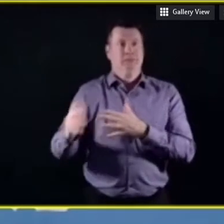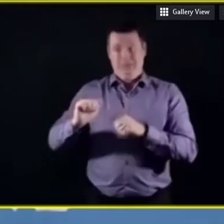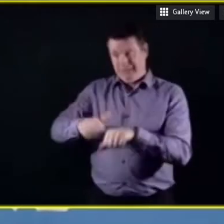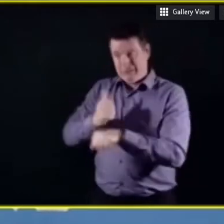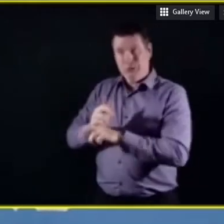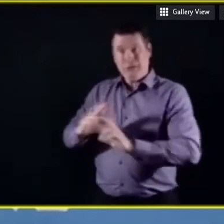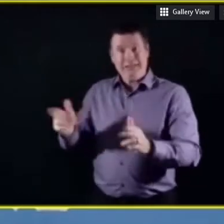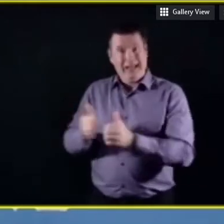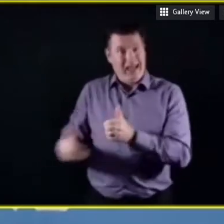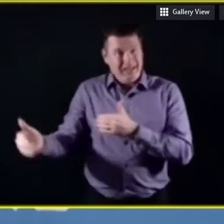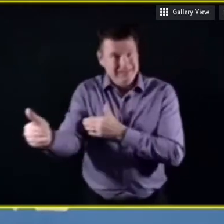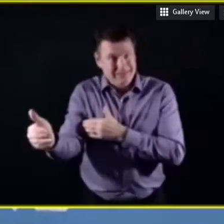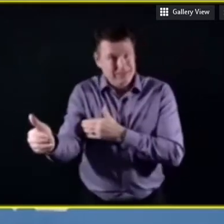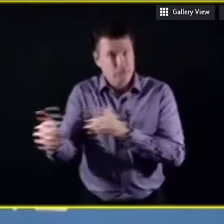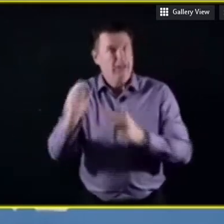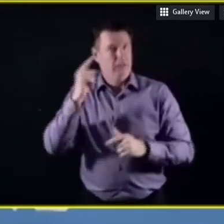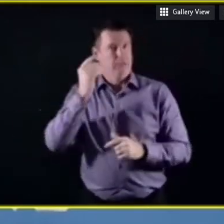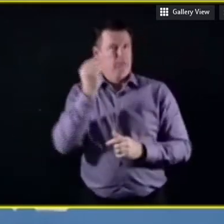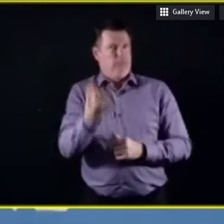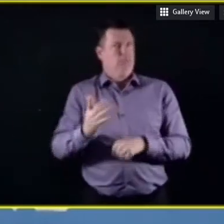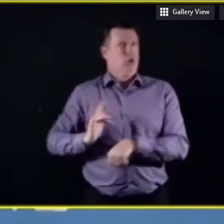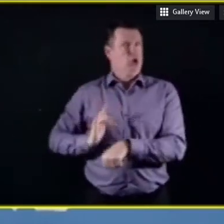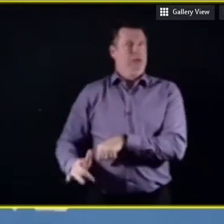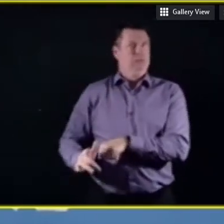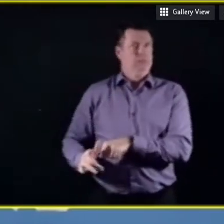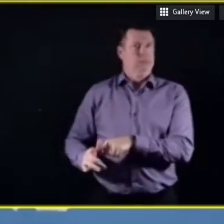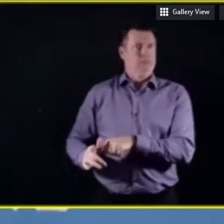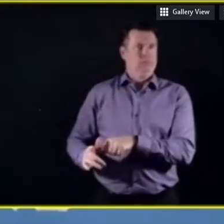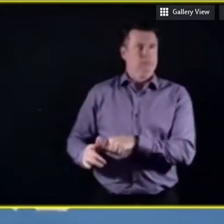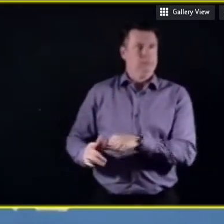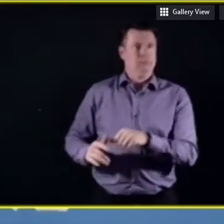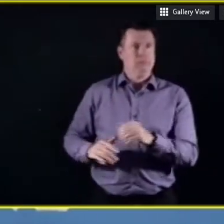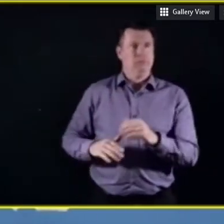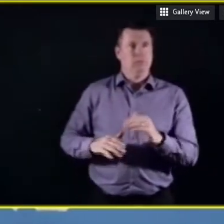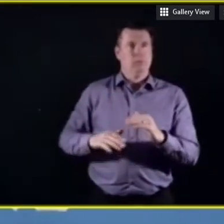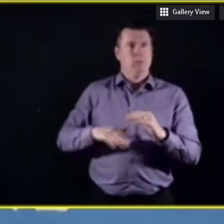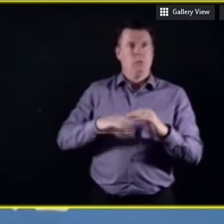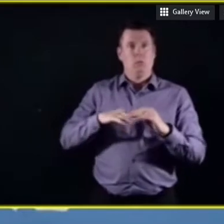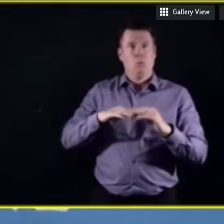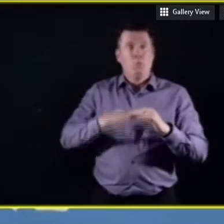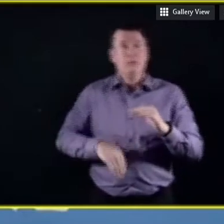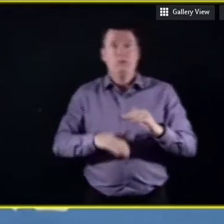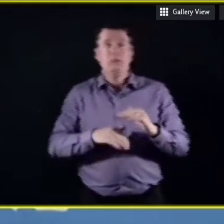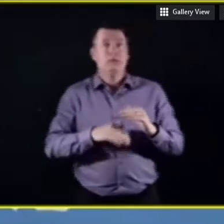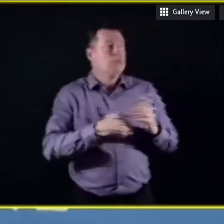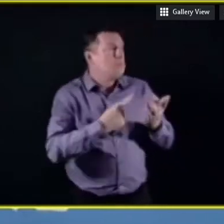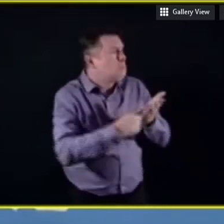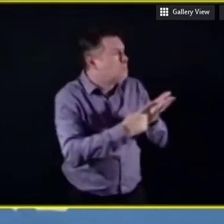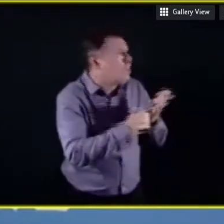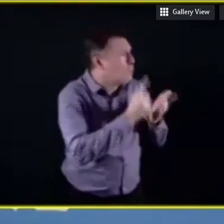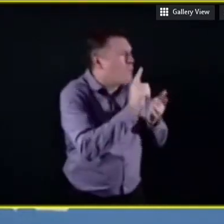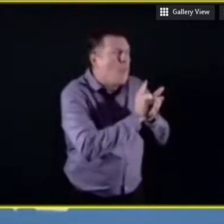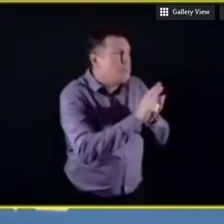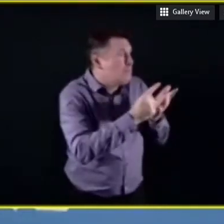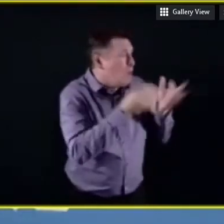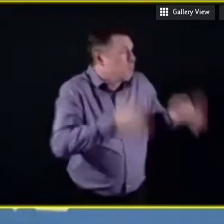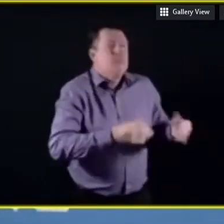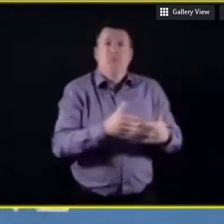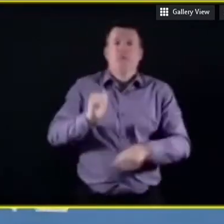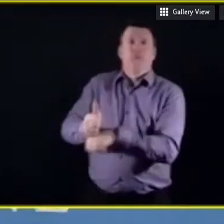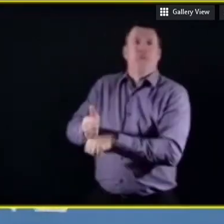for all of their cooperation. Their patients are also being cared for. We have a dedicated space